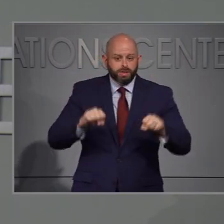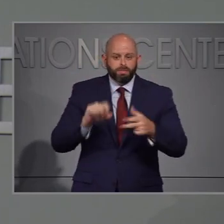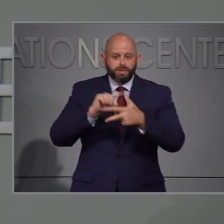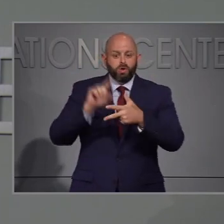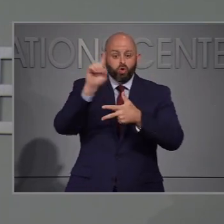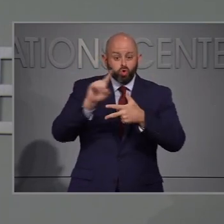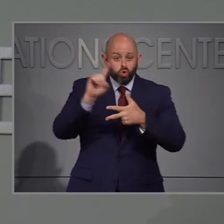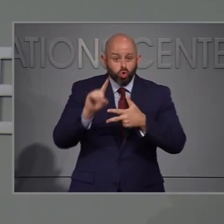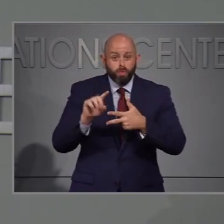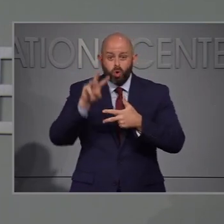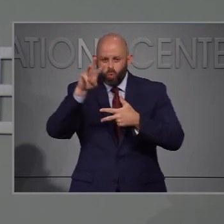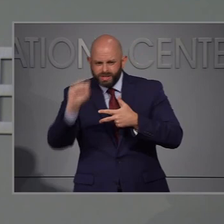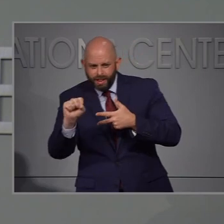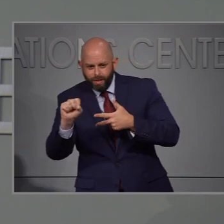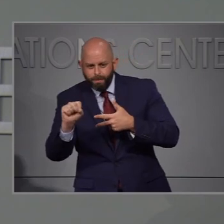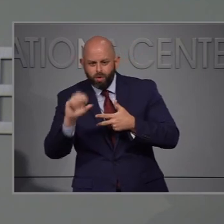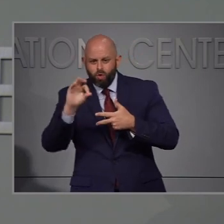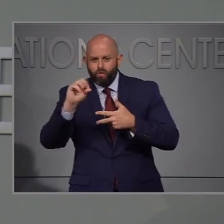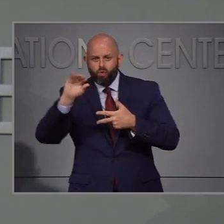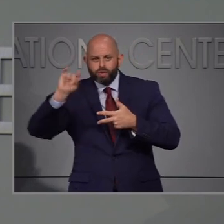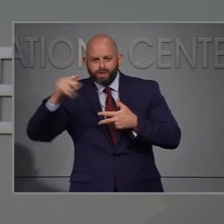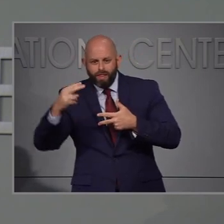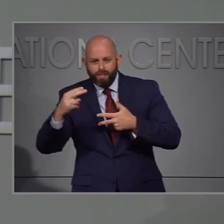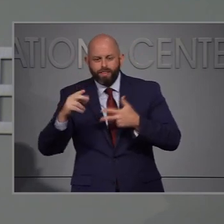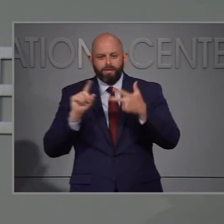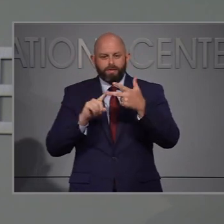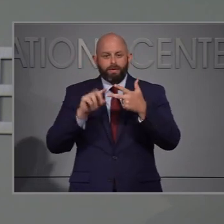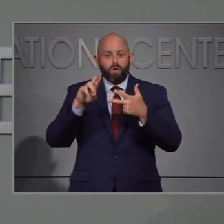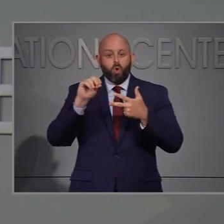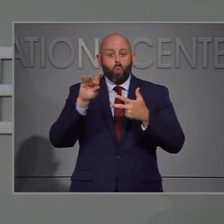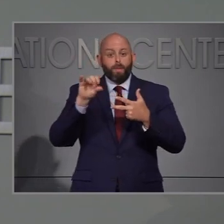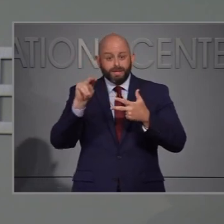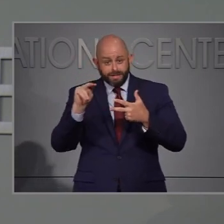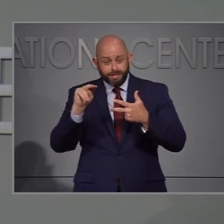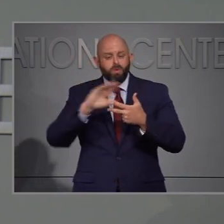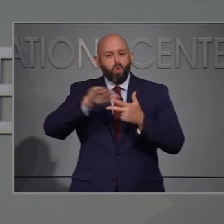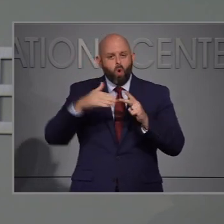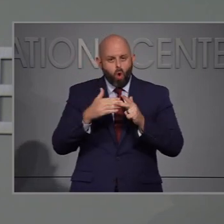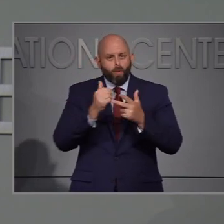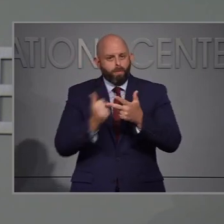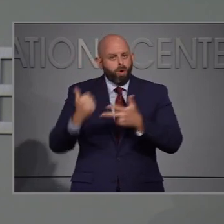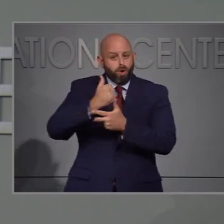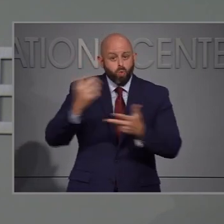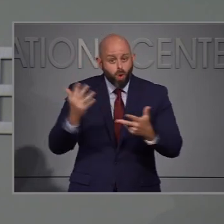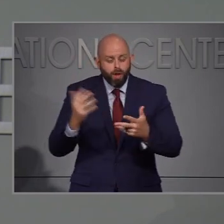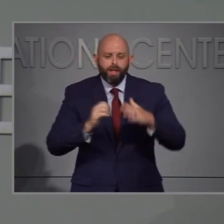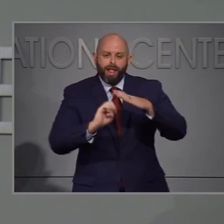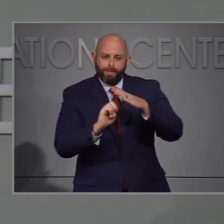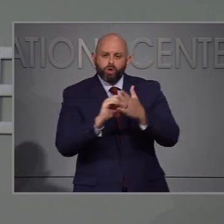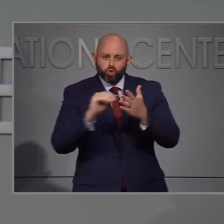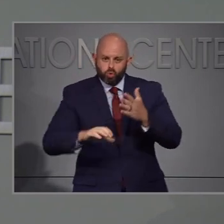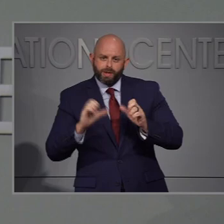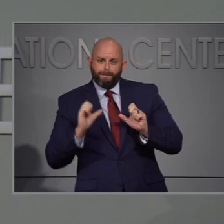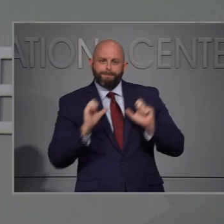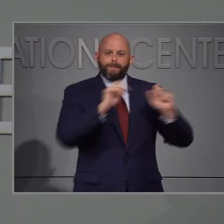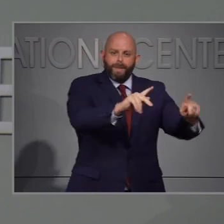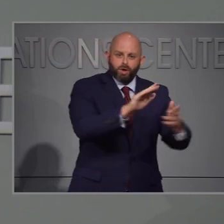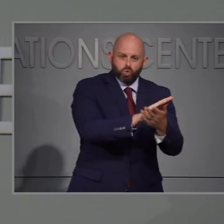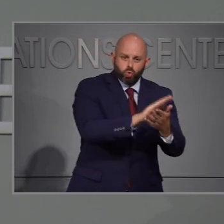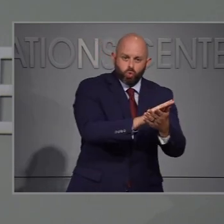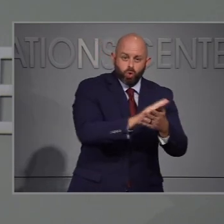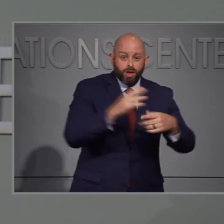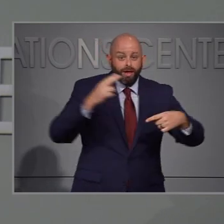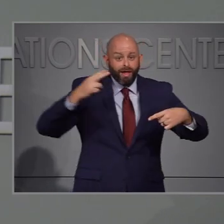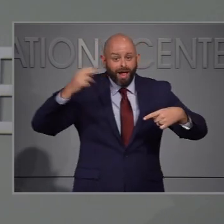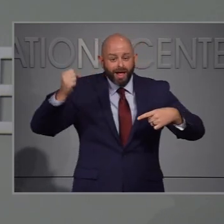Robinson County schools all make it a priority to bring elementary students into our buildings while relying more on